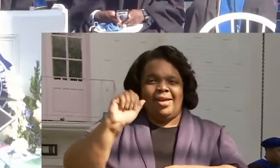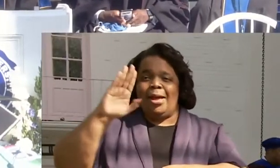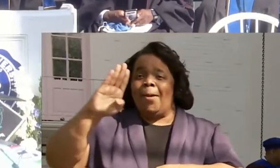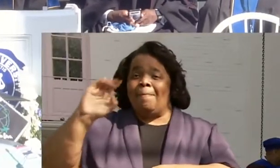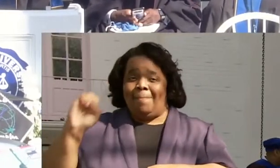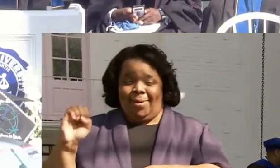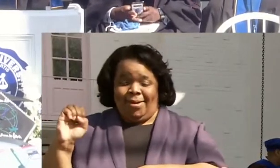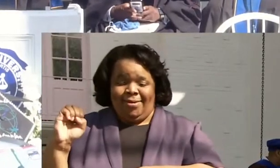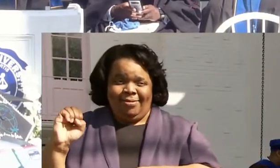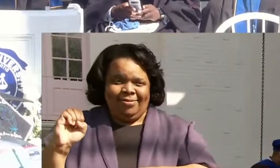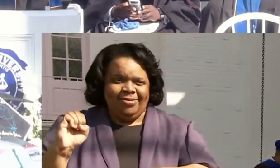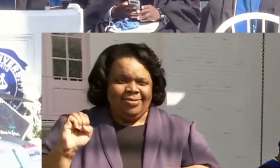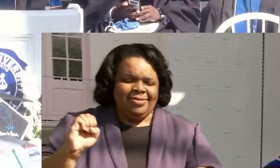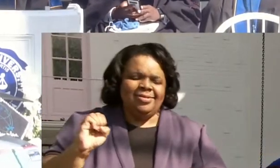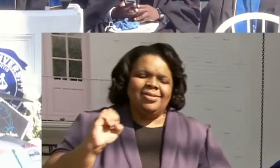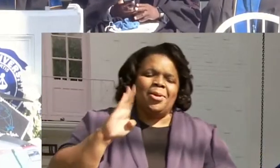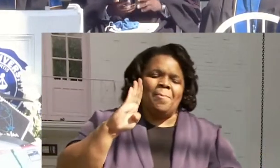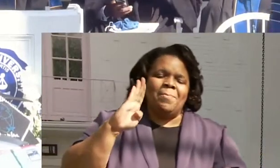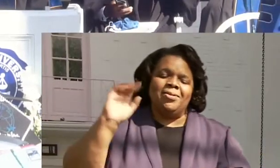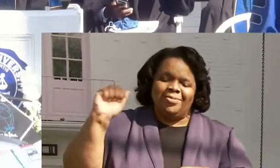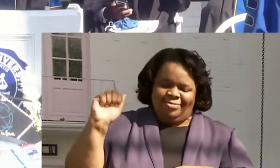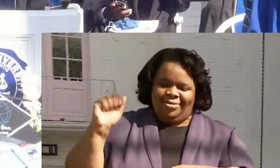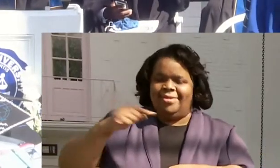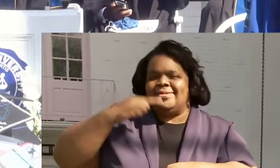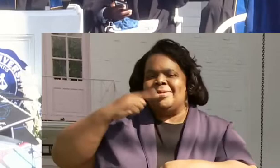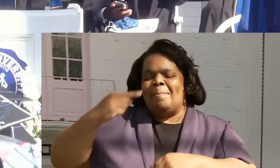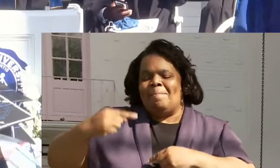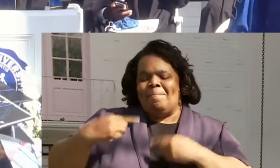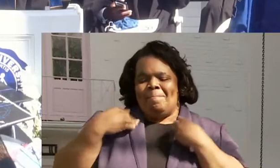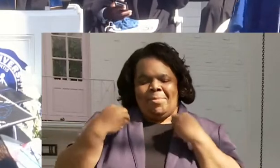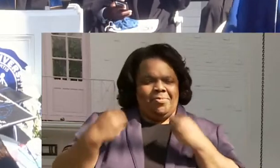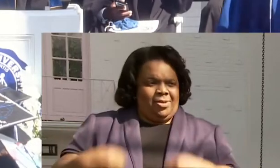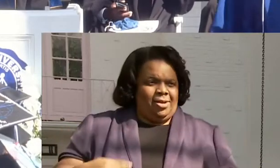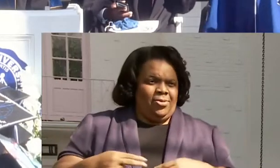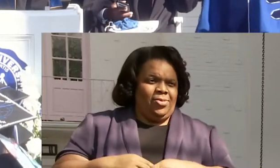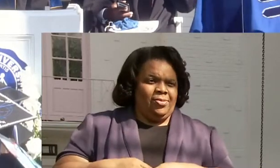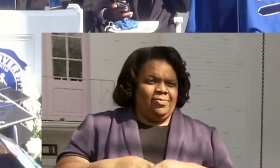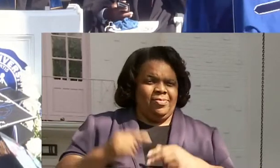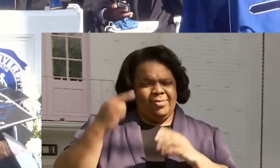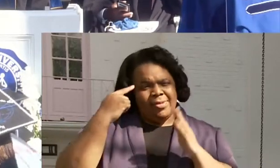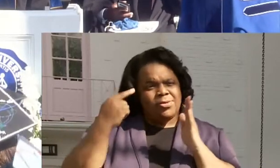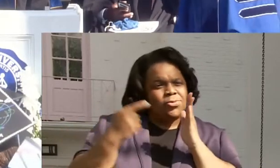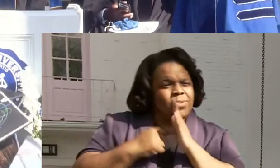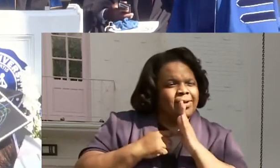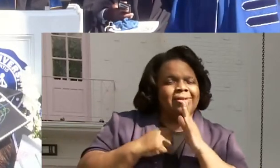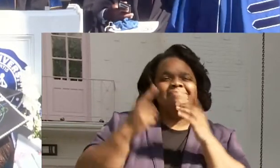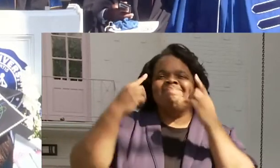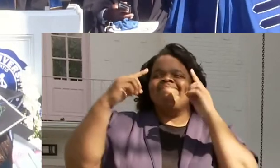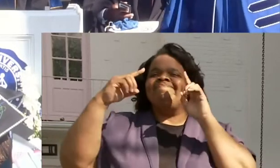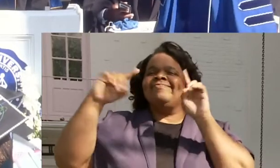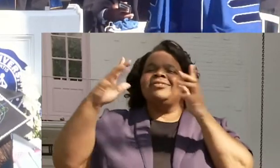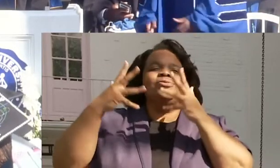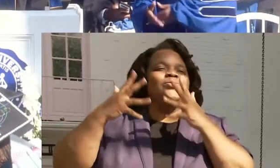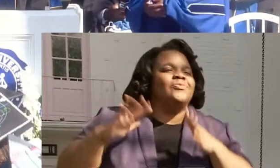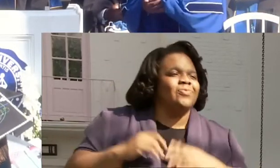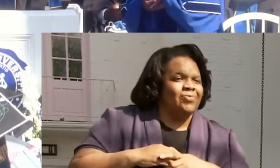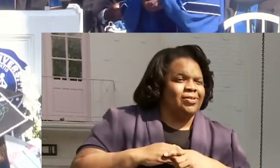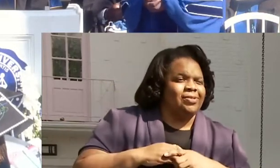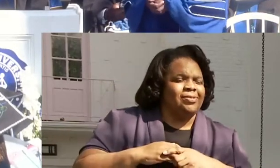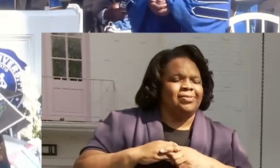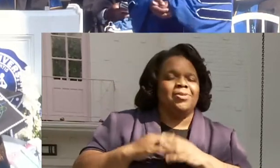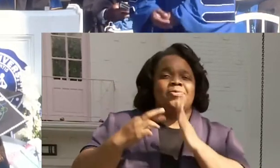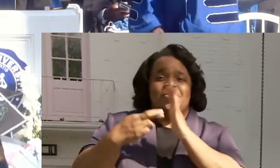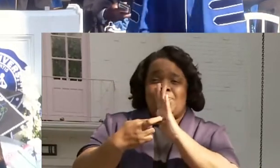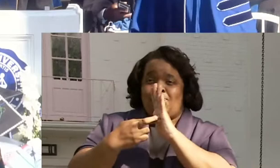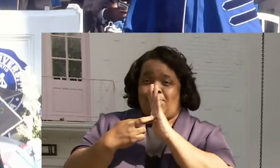of Science, and the Bachelor of Science in Public Health in recognition of the successful completion of degree requirements